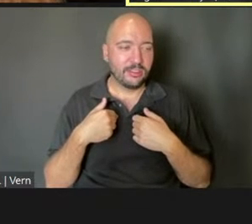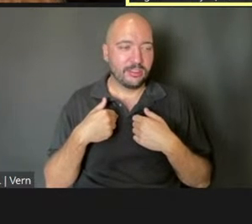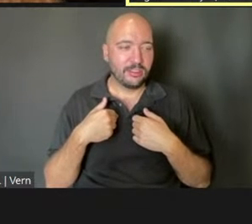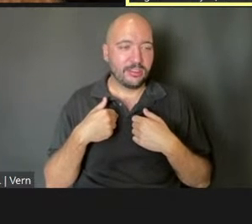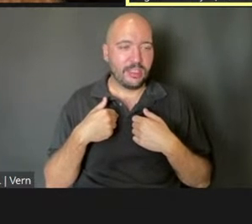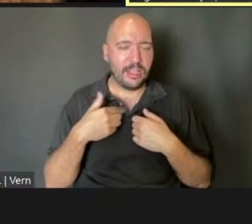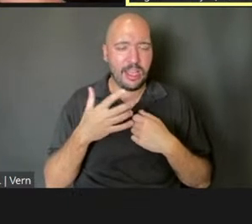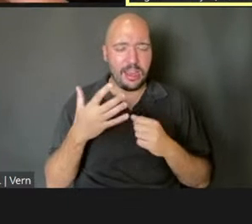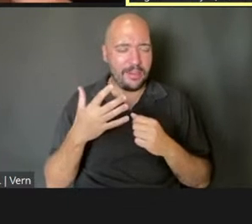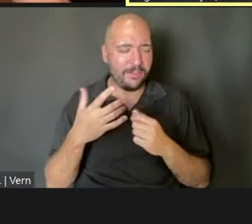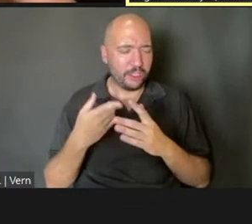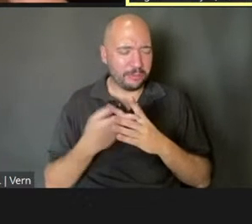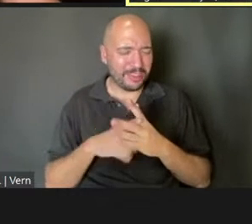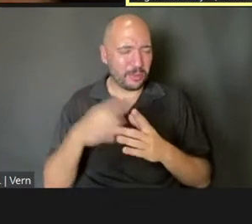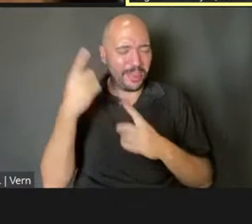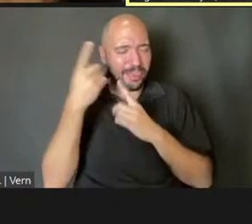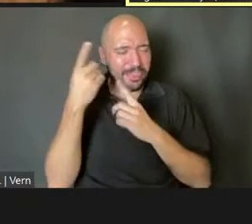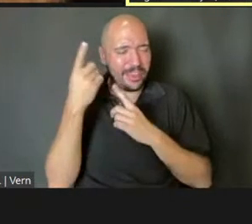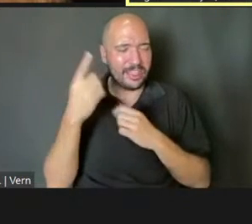before because